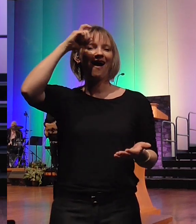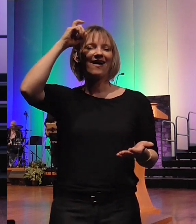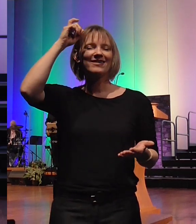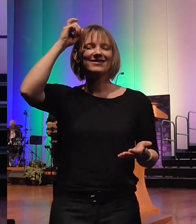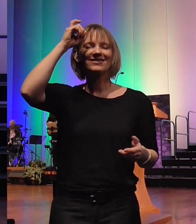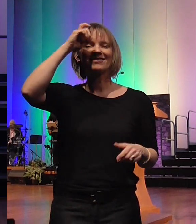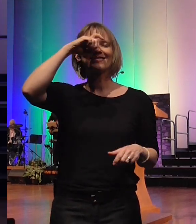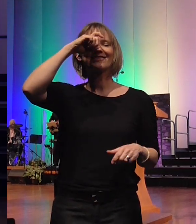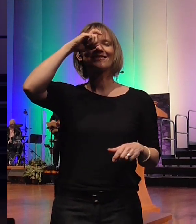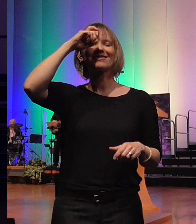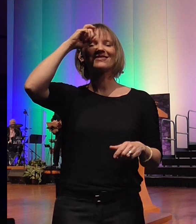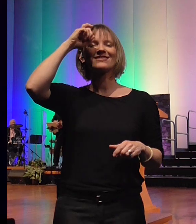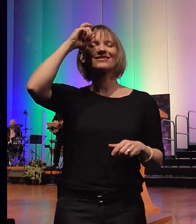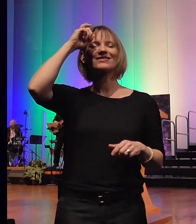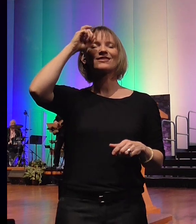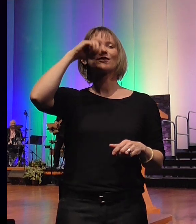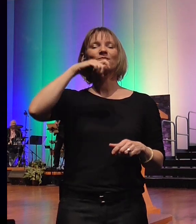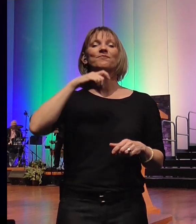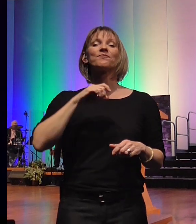wise.